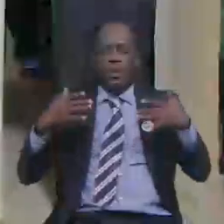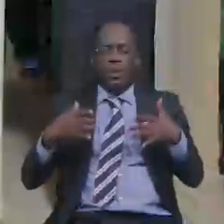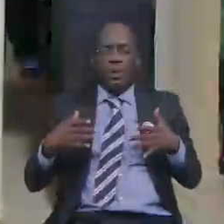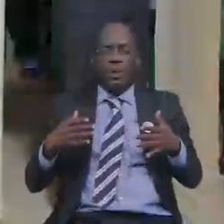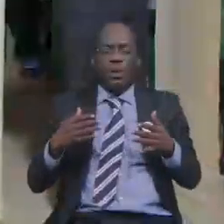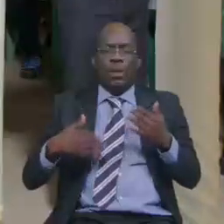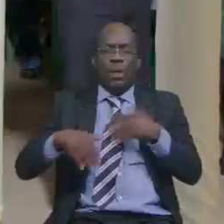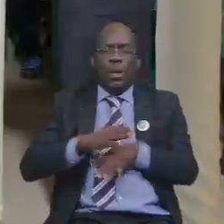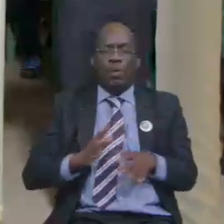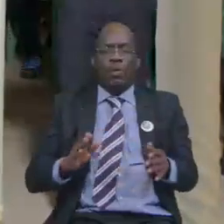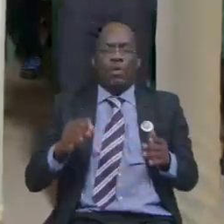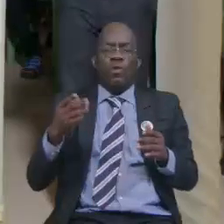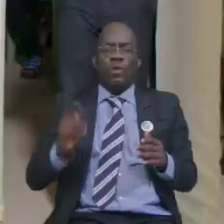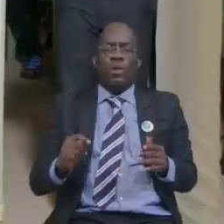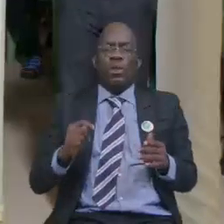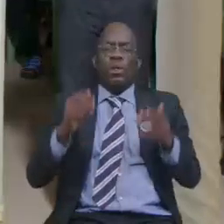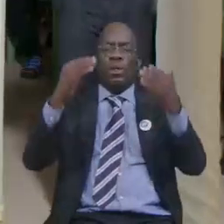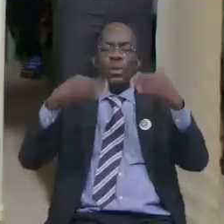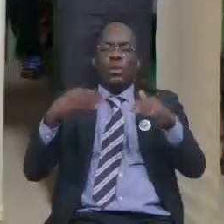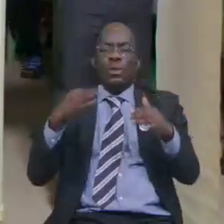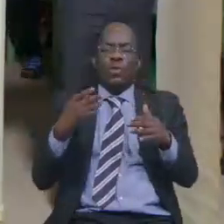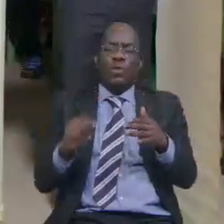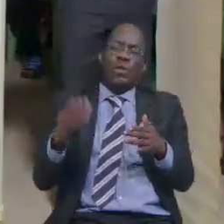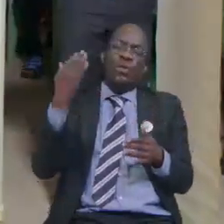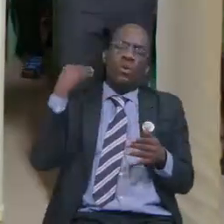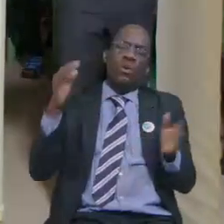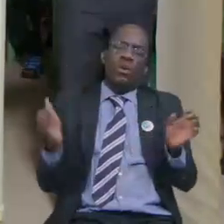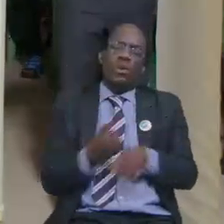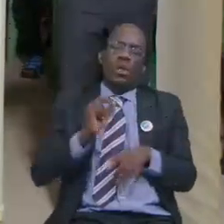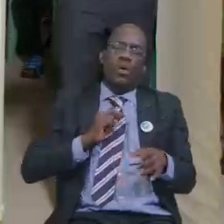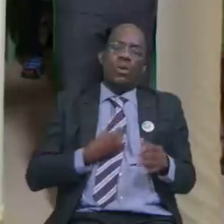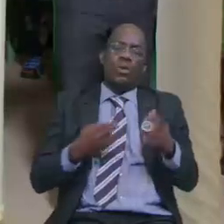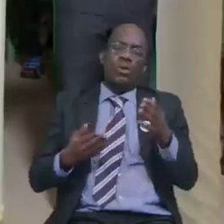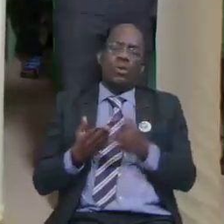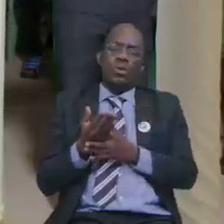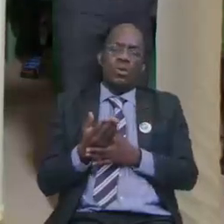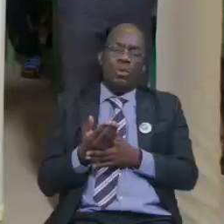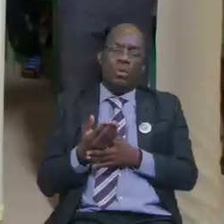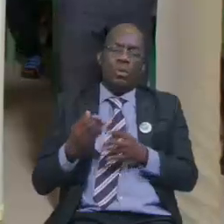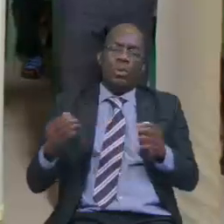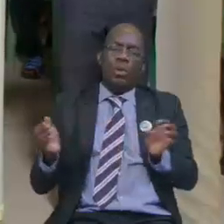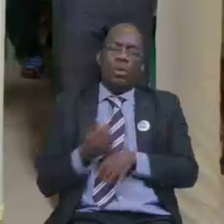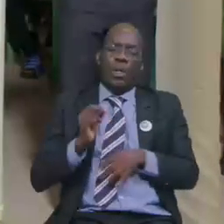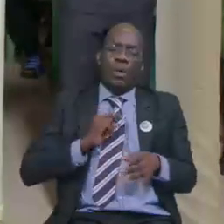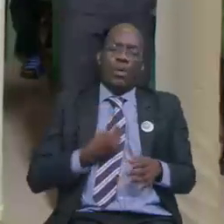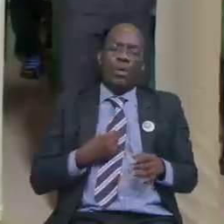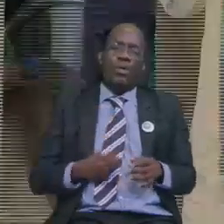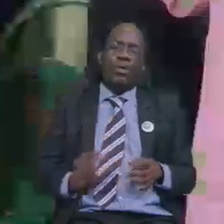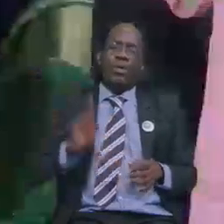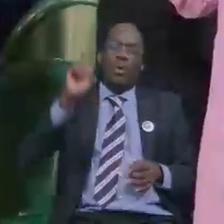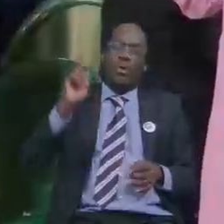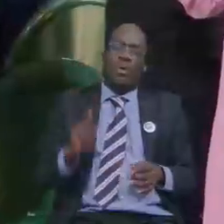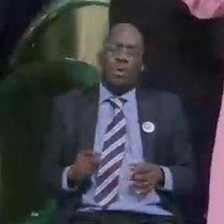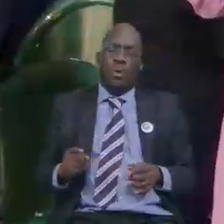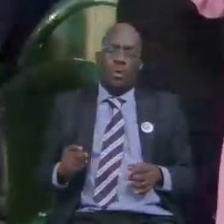Beyond the limitations of the past, take us through. Take us up.